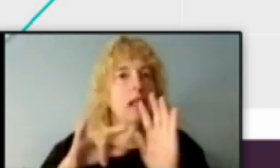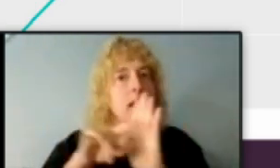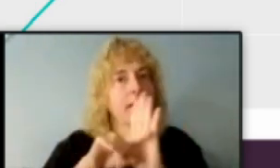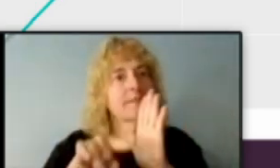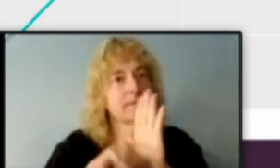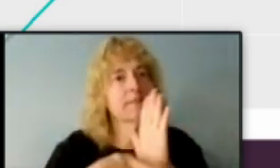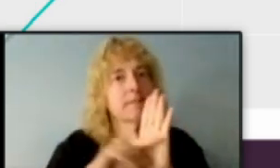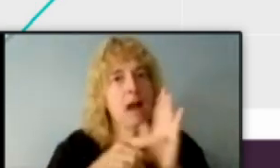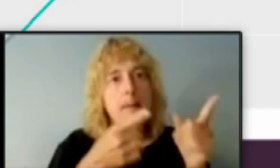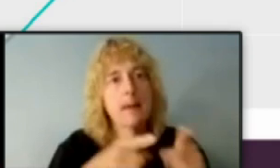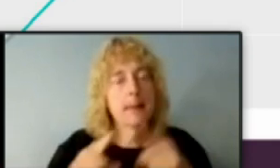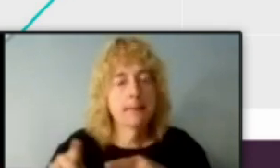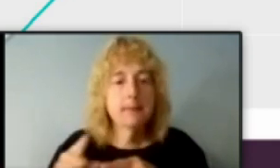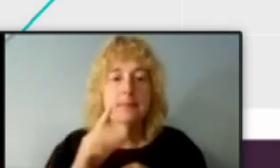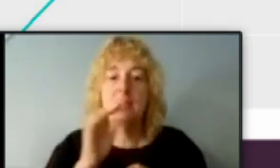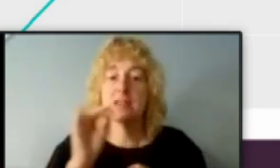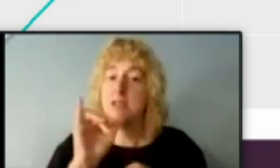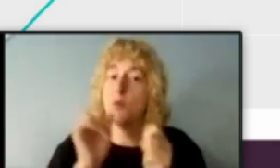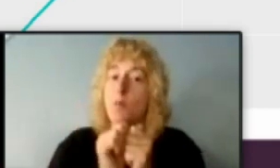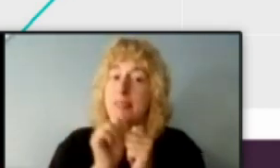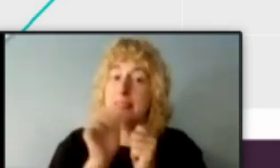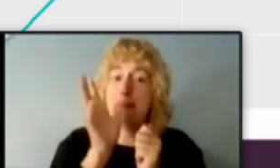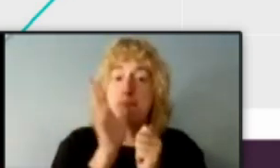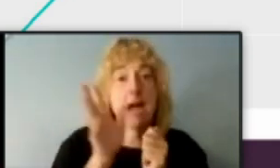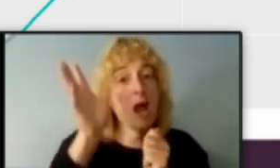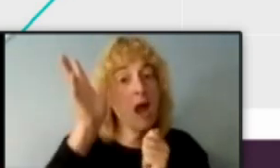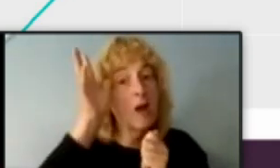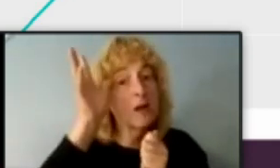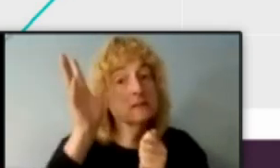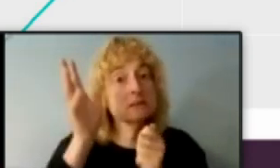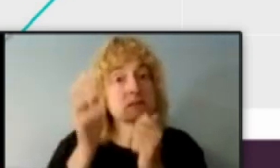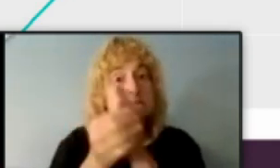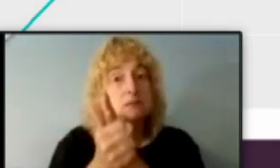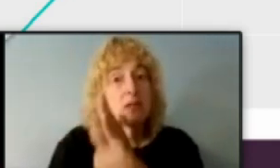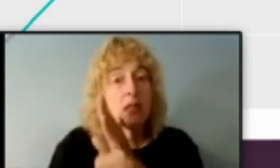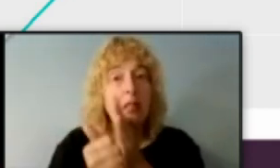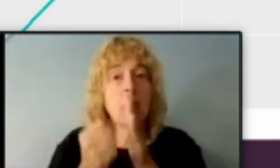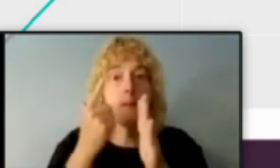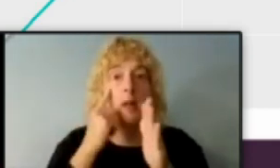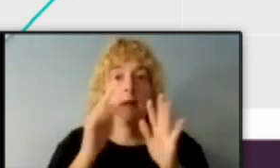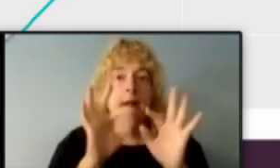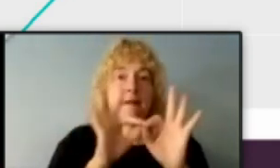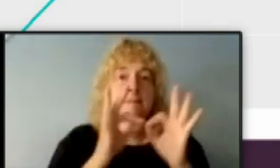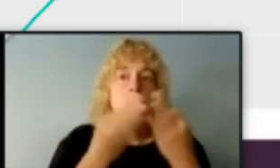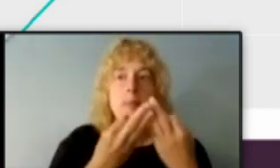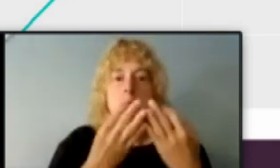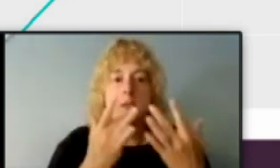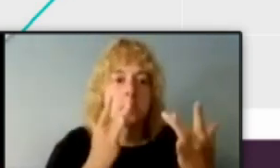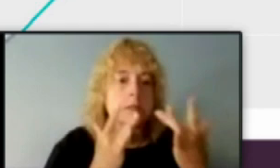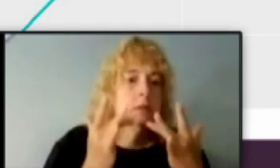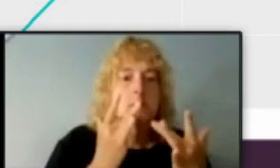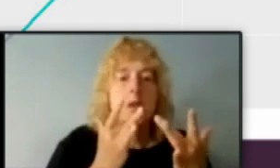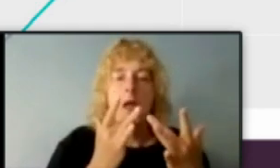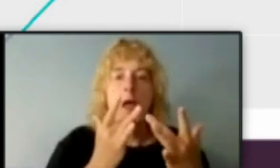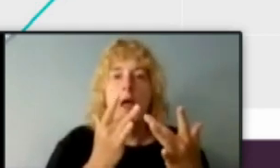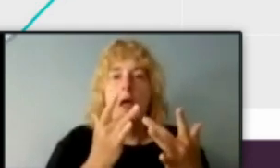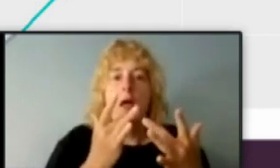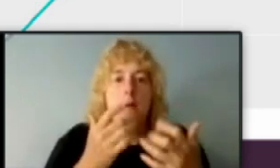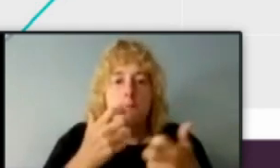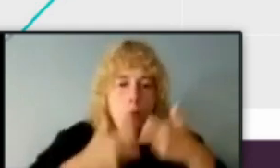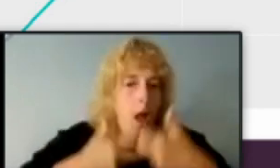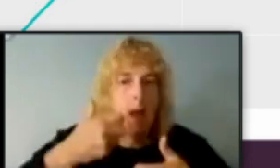that we see with family strain, you're much more likely to be in one of these high risk categories